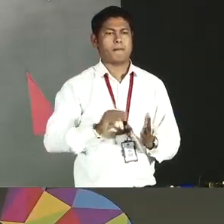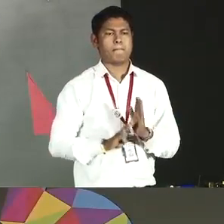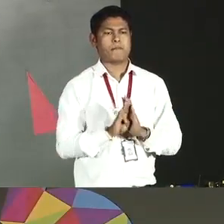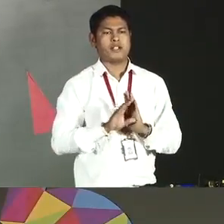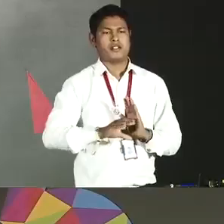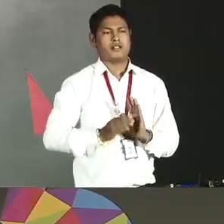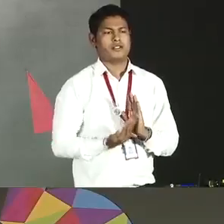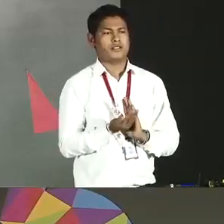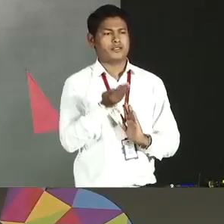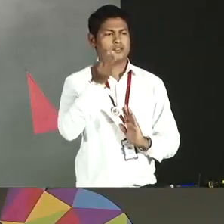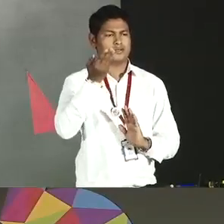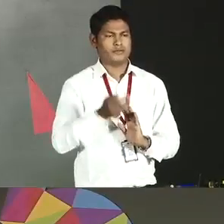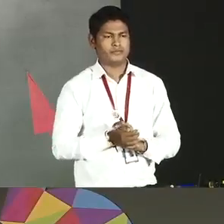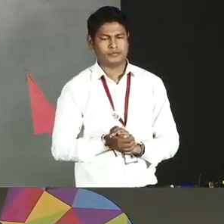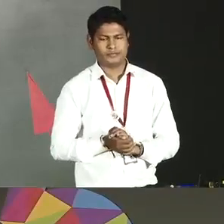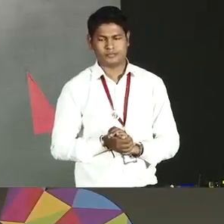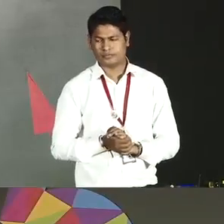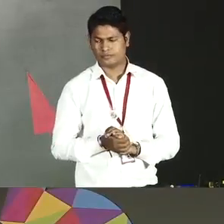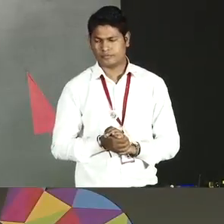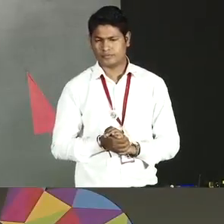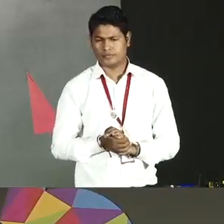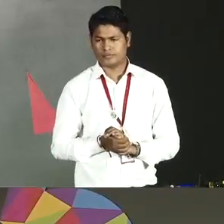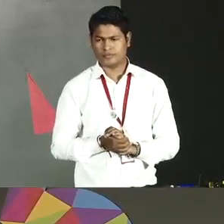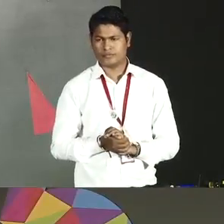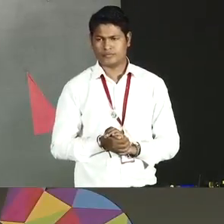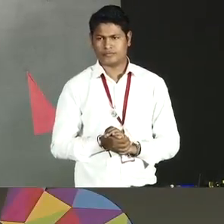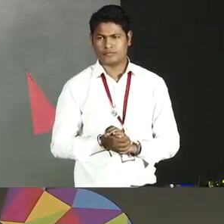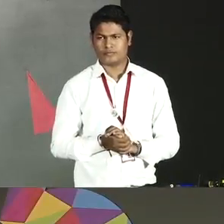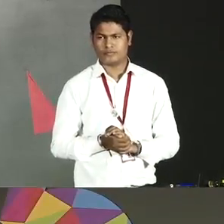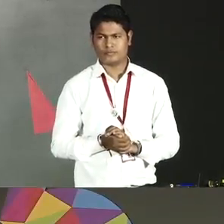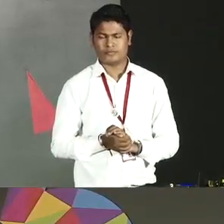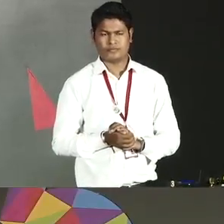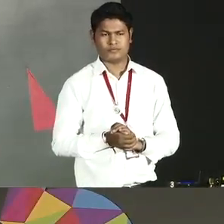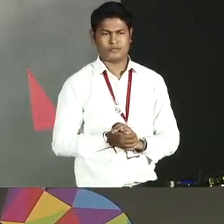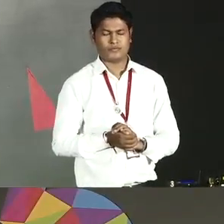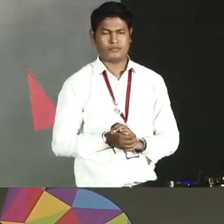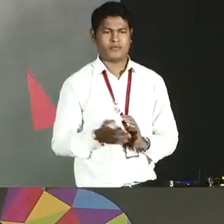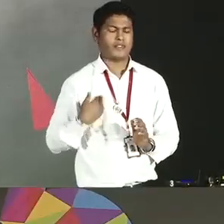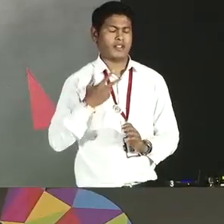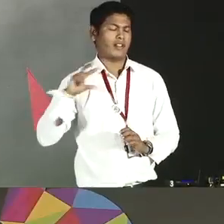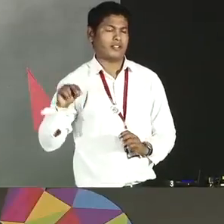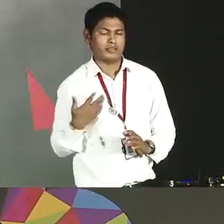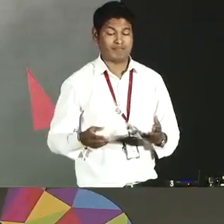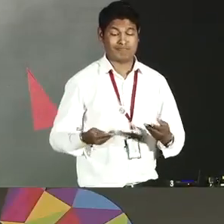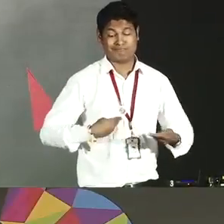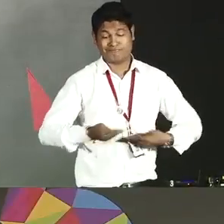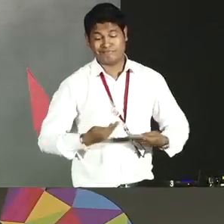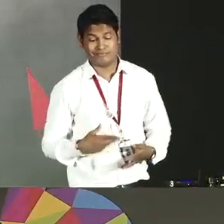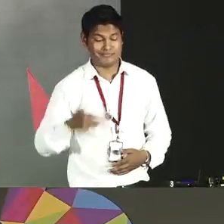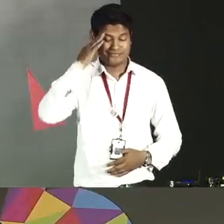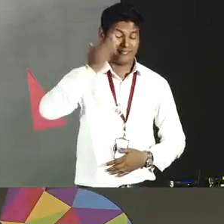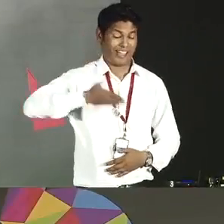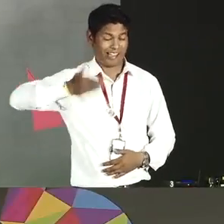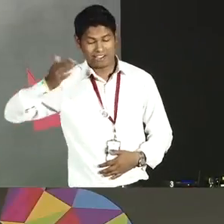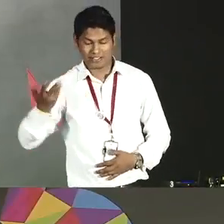process entire haystacks, right? And when I was in business school, they used to say, never come up with a business plan that says you have to boil the